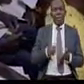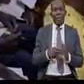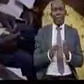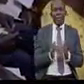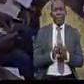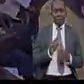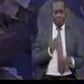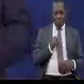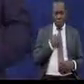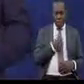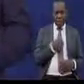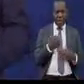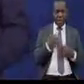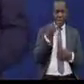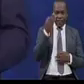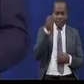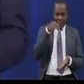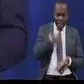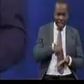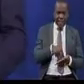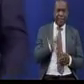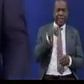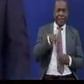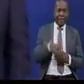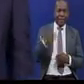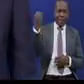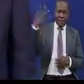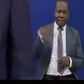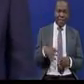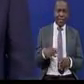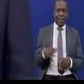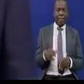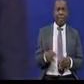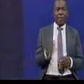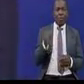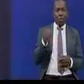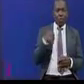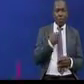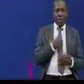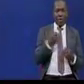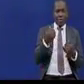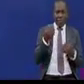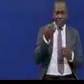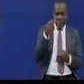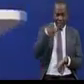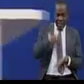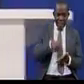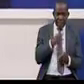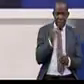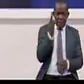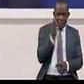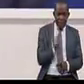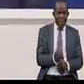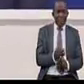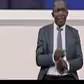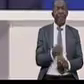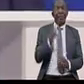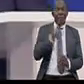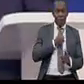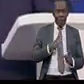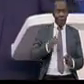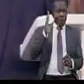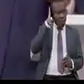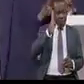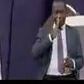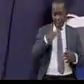of faith, he has pleasure in us. But it's not forever. If we draw back, then it says,